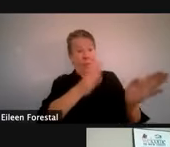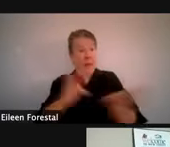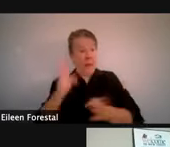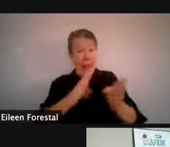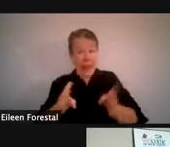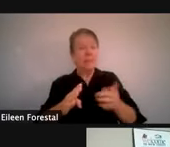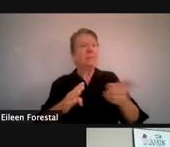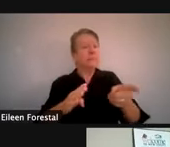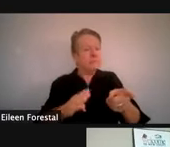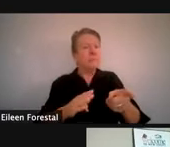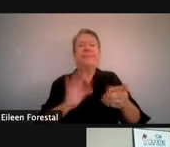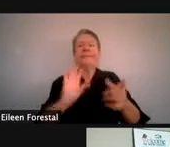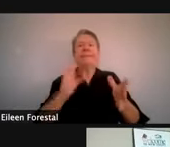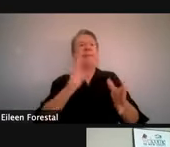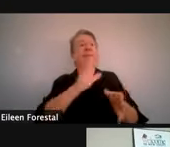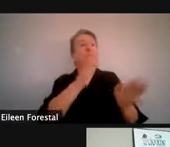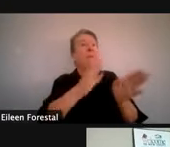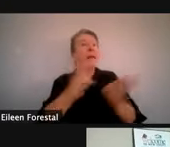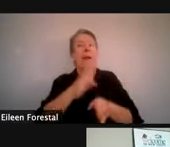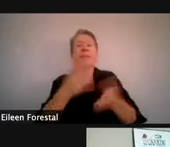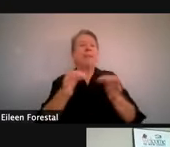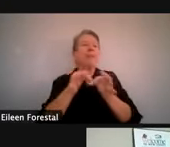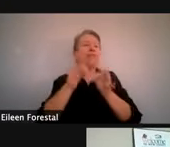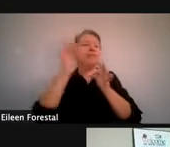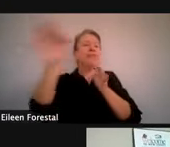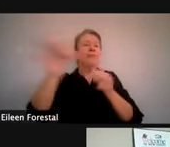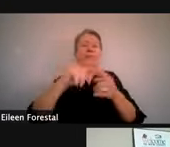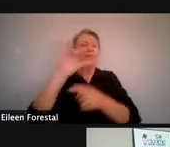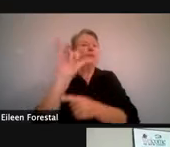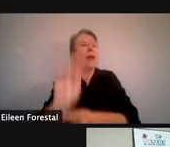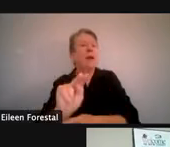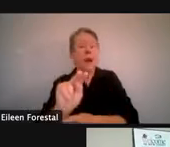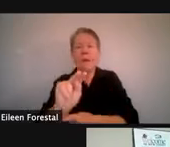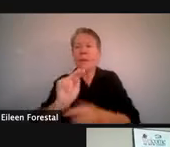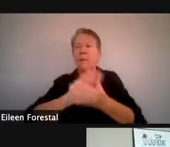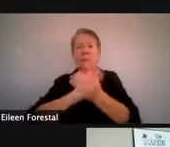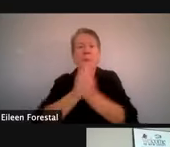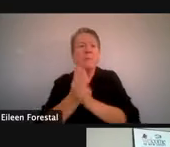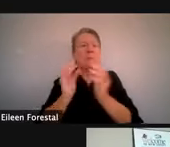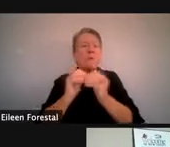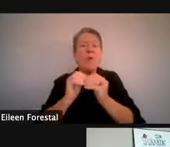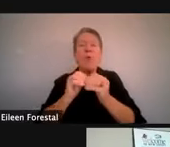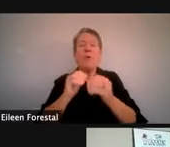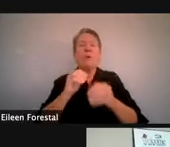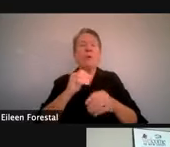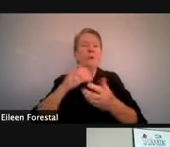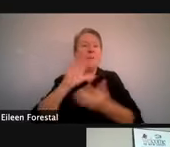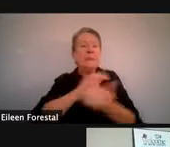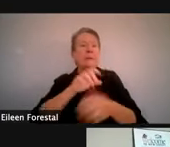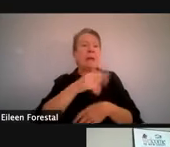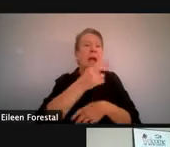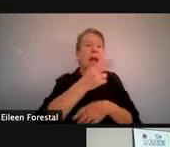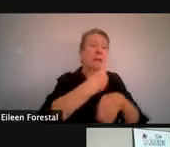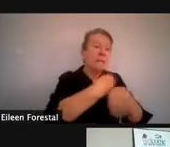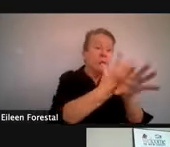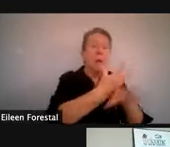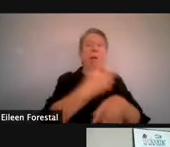them, which was plus or minus the end of the first marking period. And when you look at the numbers I referred to